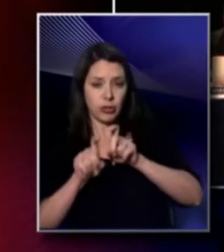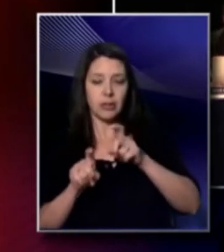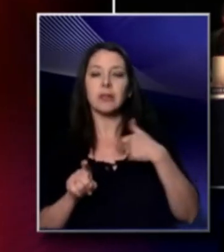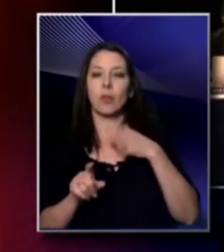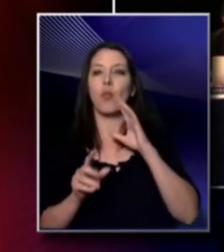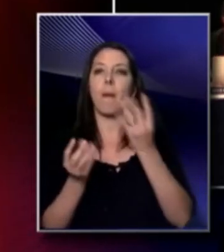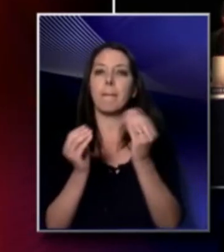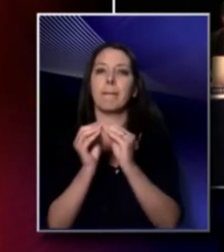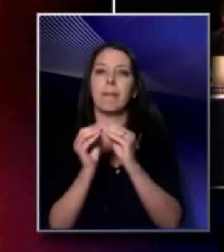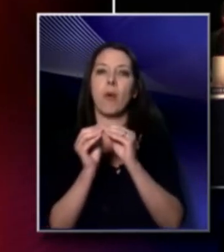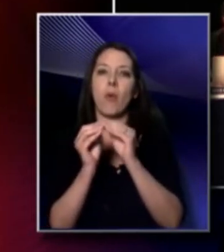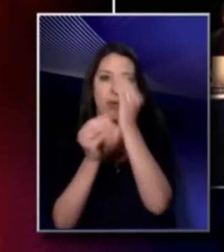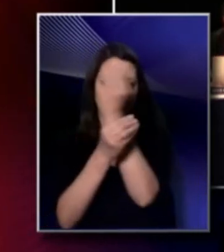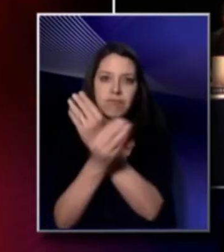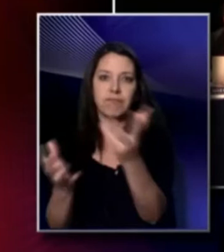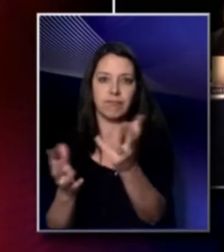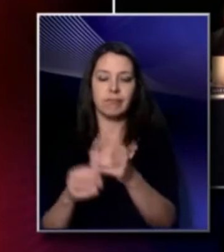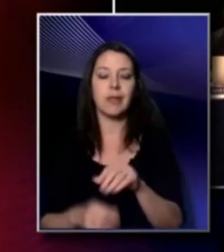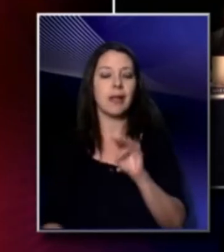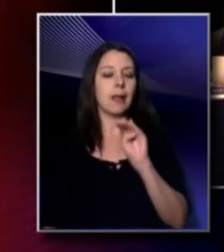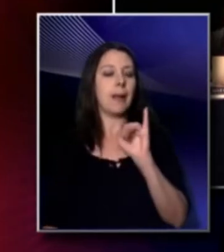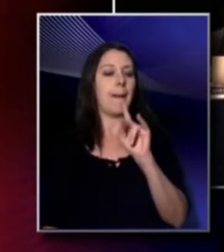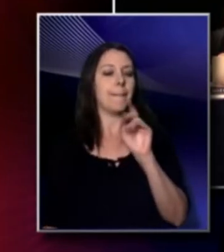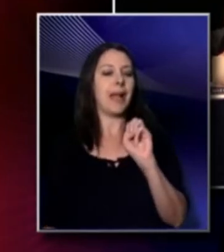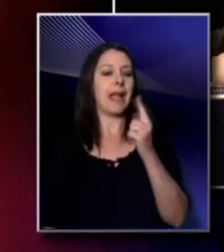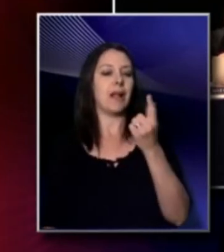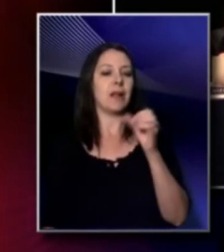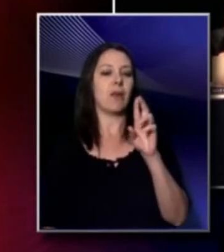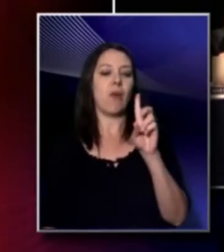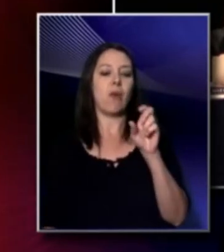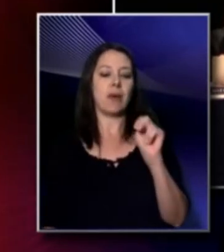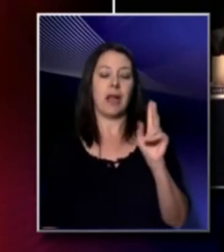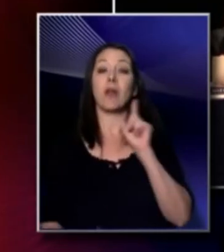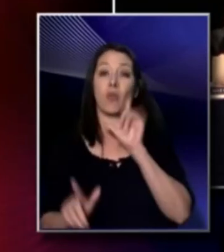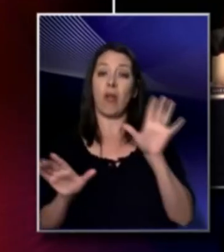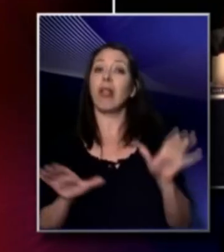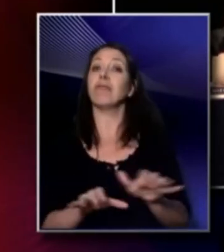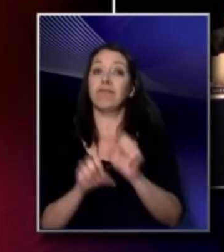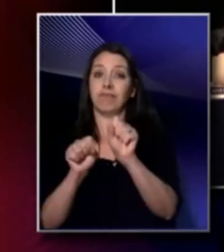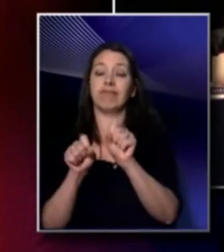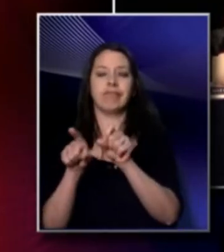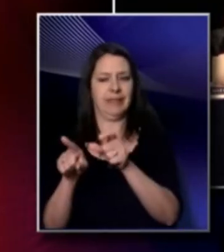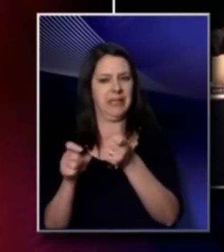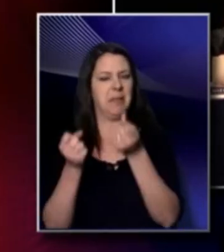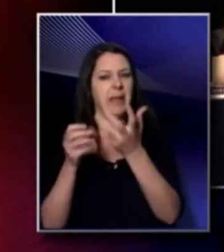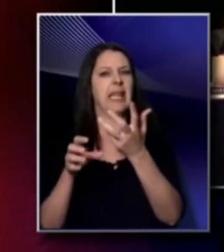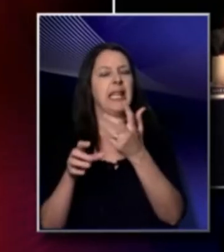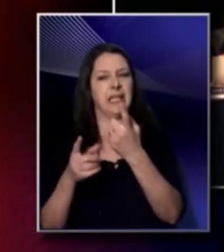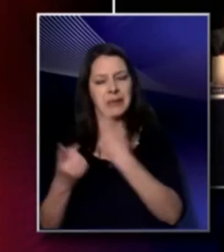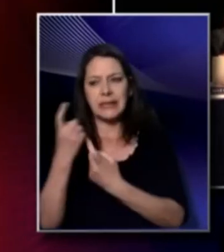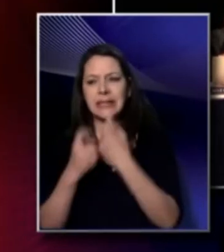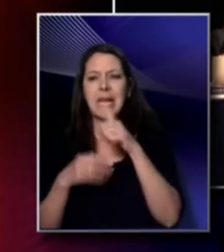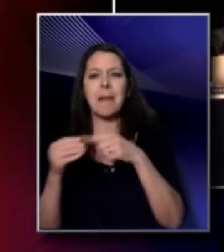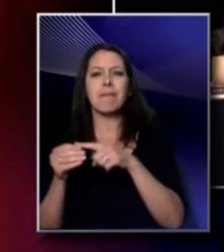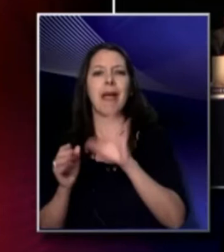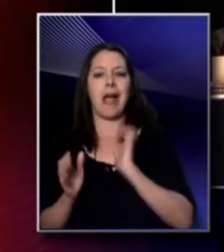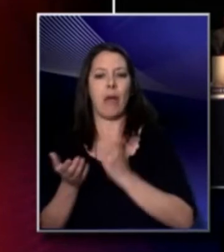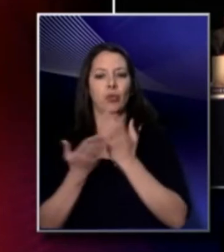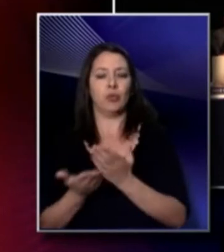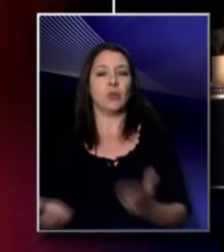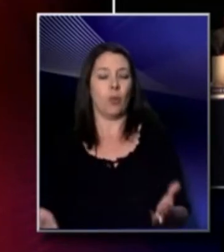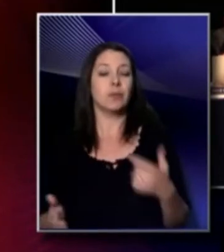asked Mike Gordon if he would lead this. He's had many questions about resources, and I also